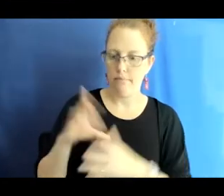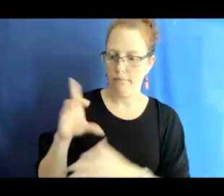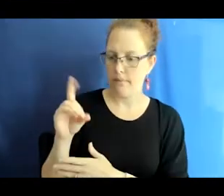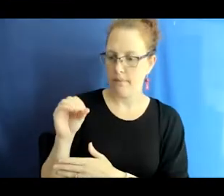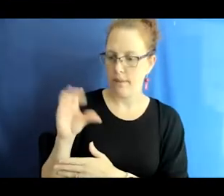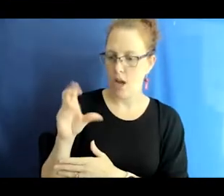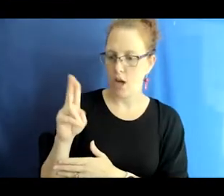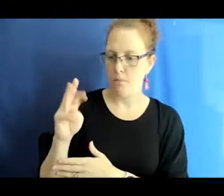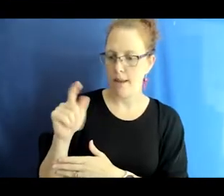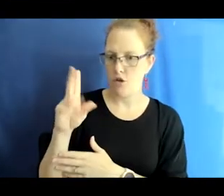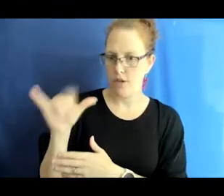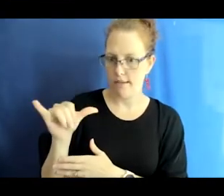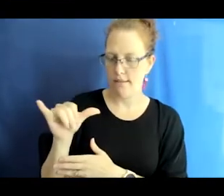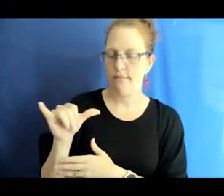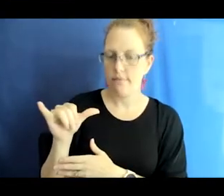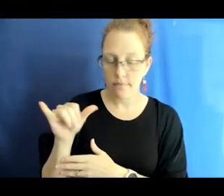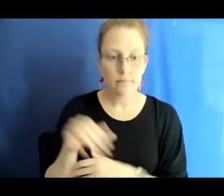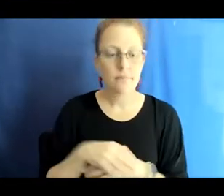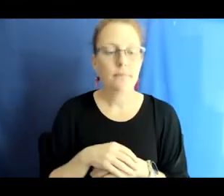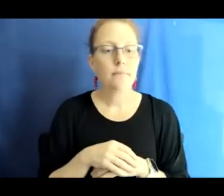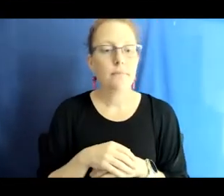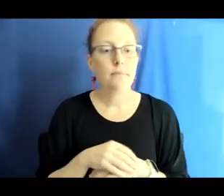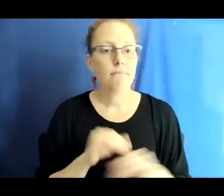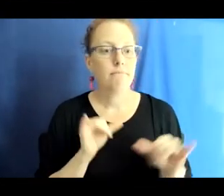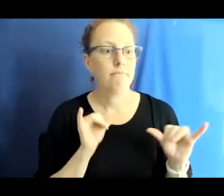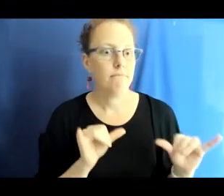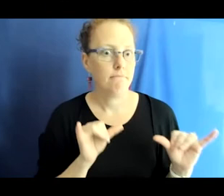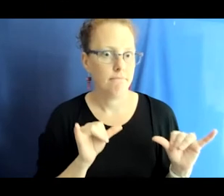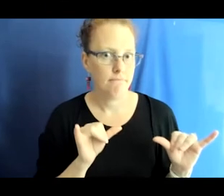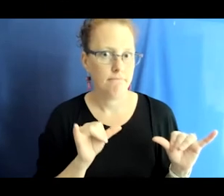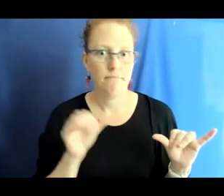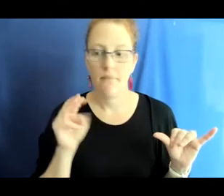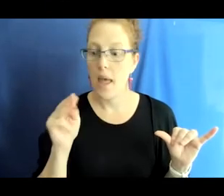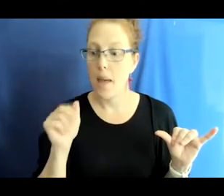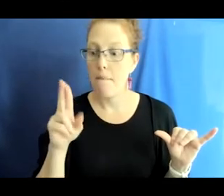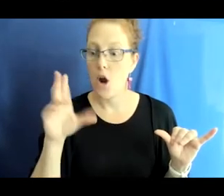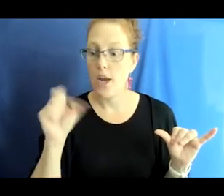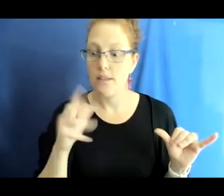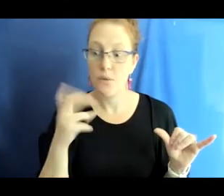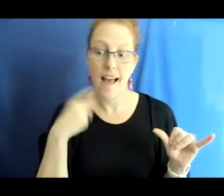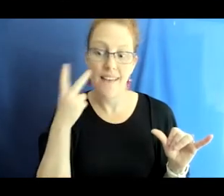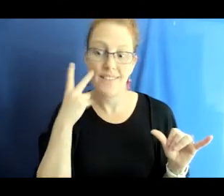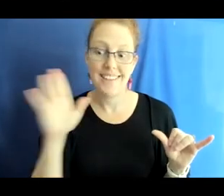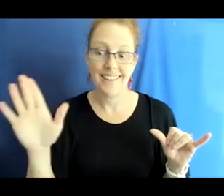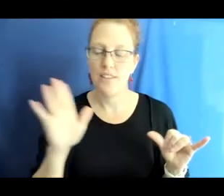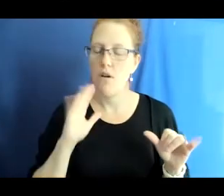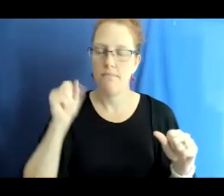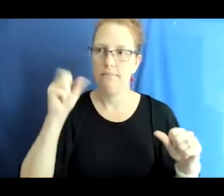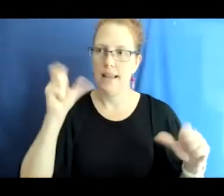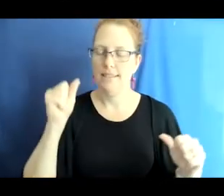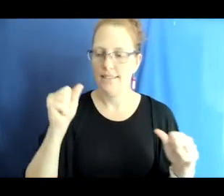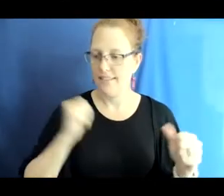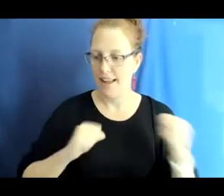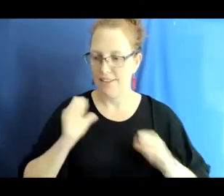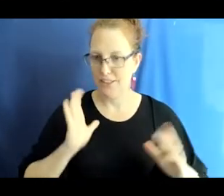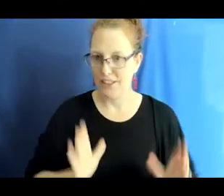everything that you acted in that I've seen here, you're fabulous in every single role. It's so great, and